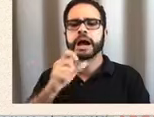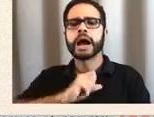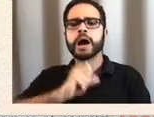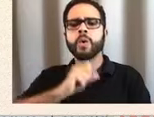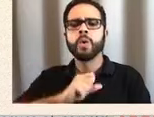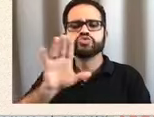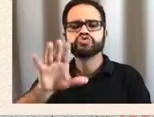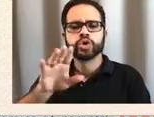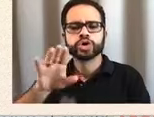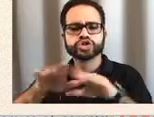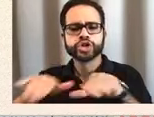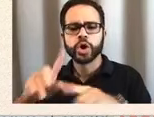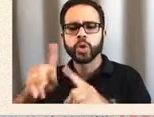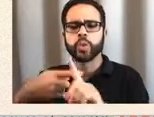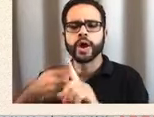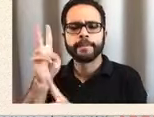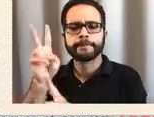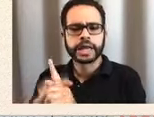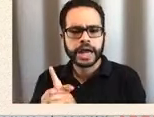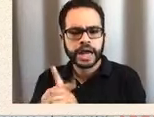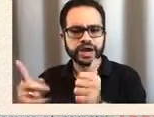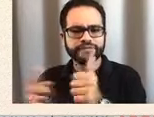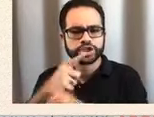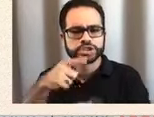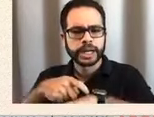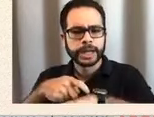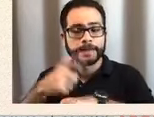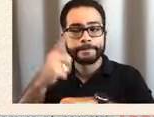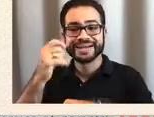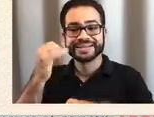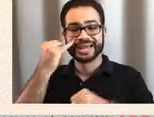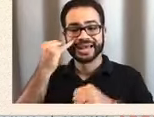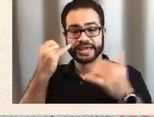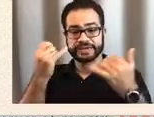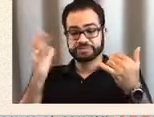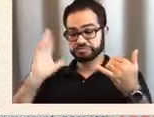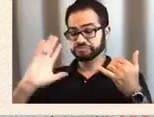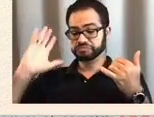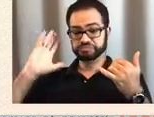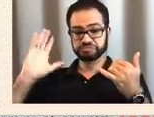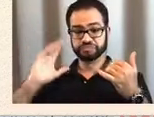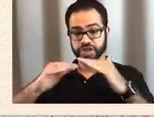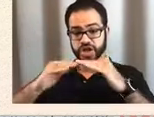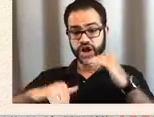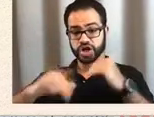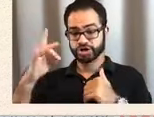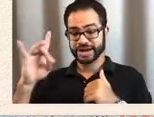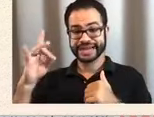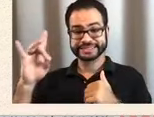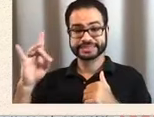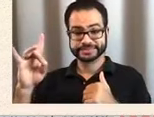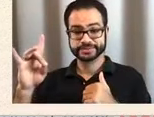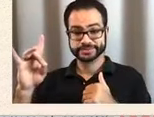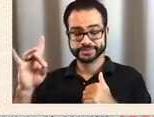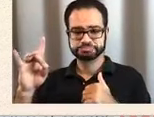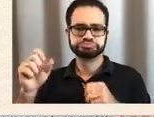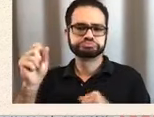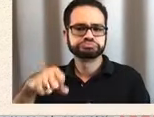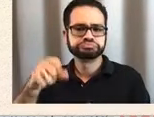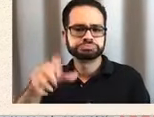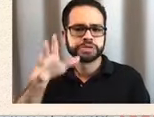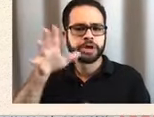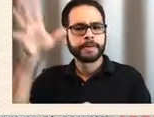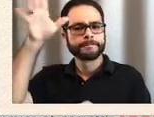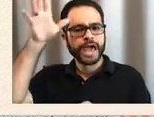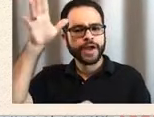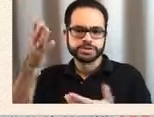when you applied? Because if the child was under the age of 18, yes, the parent, most likely they would